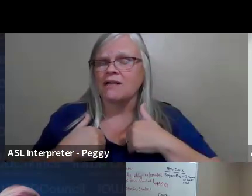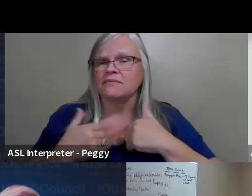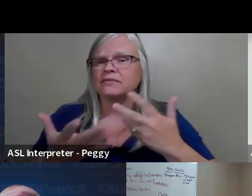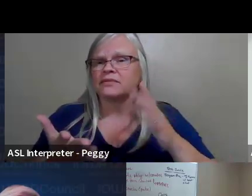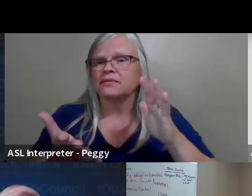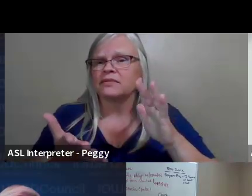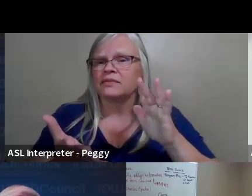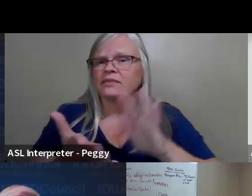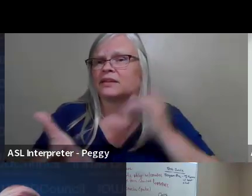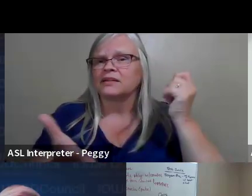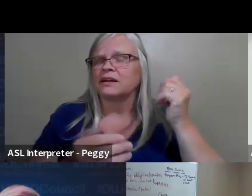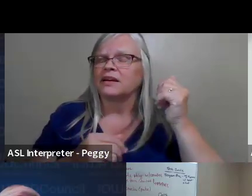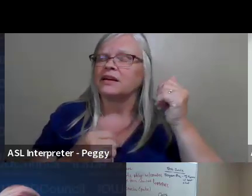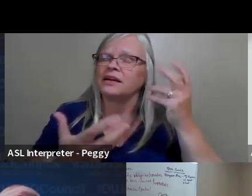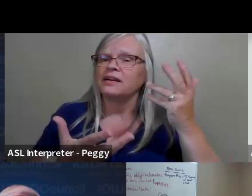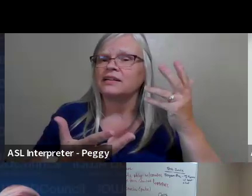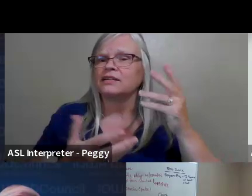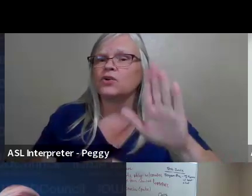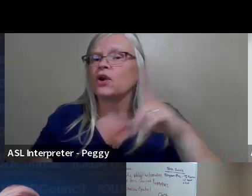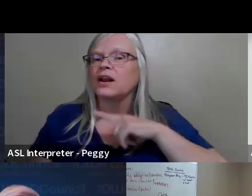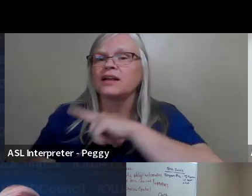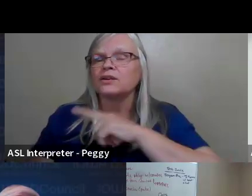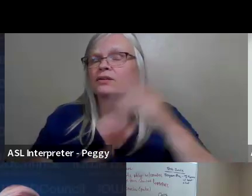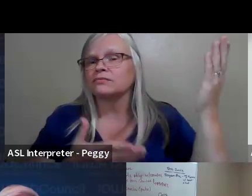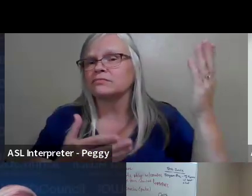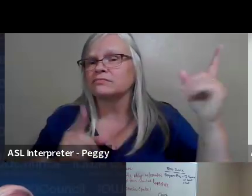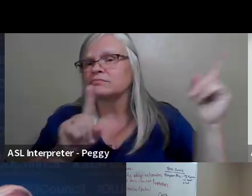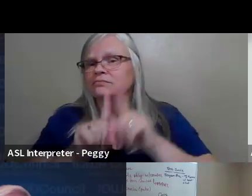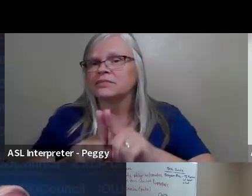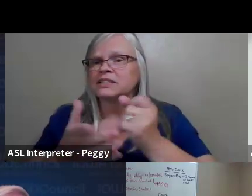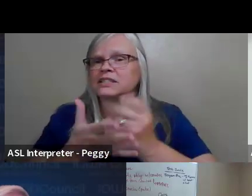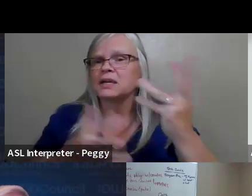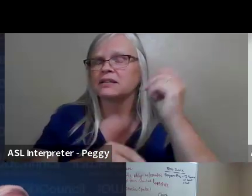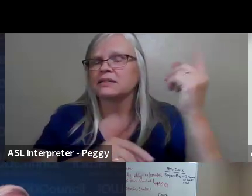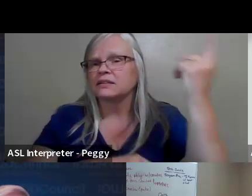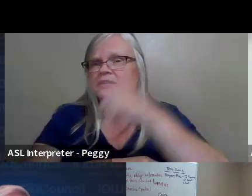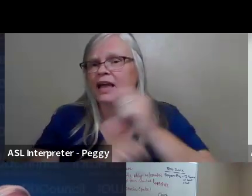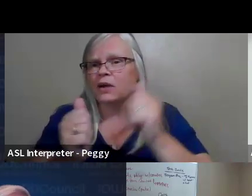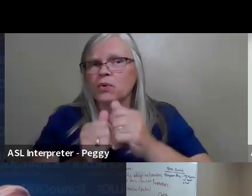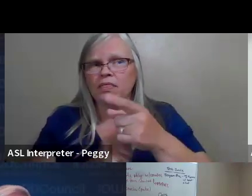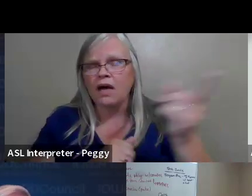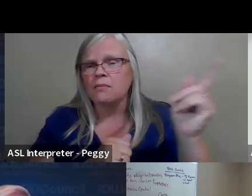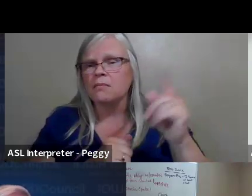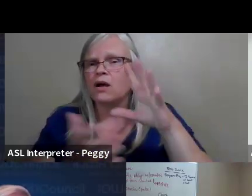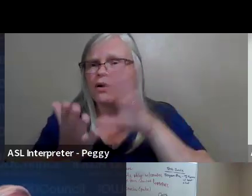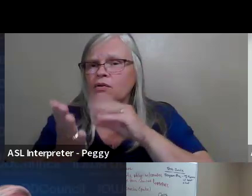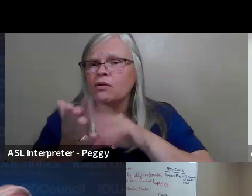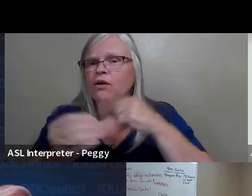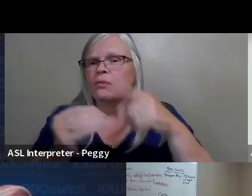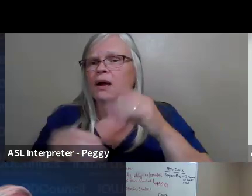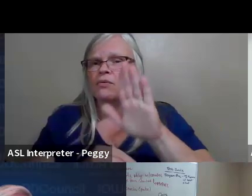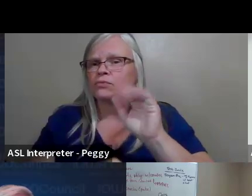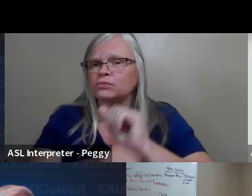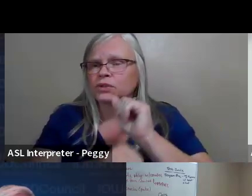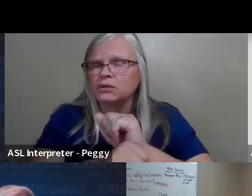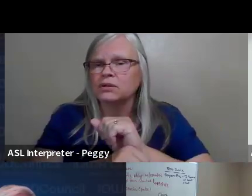of bringing your legislator to spend part of your workday with them and learn about your job. And